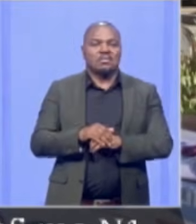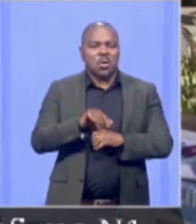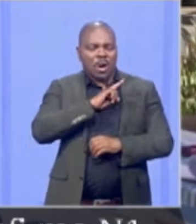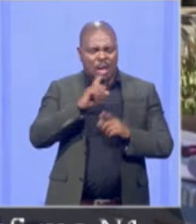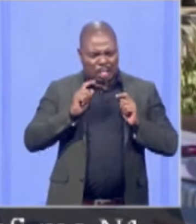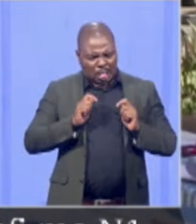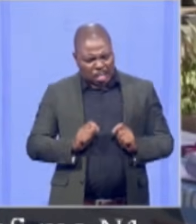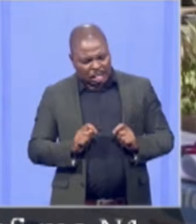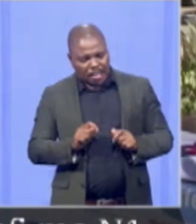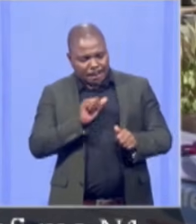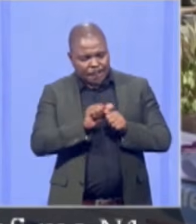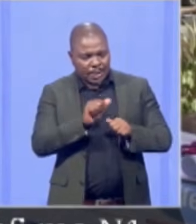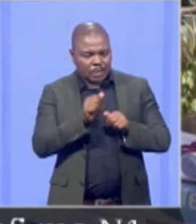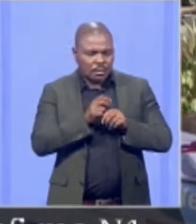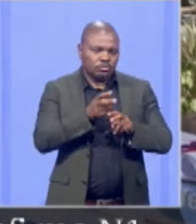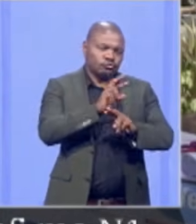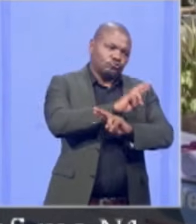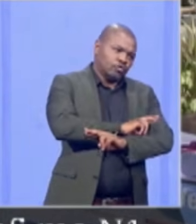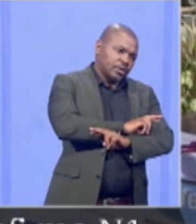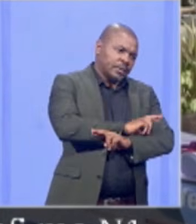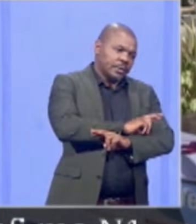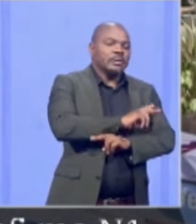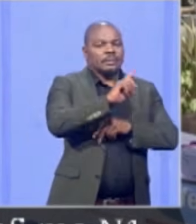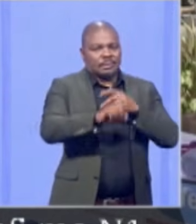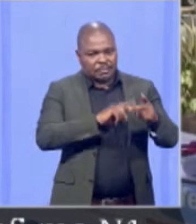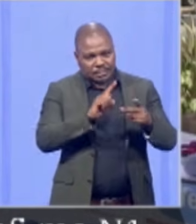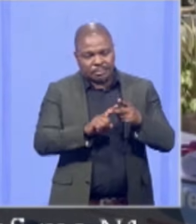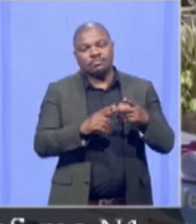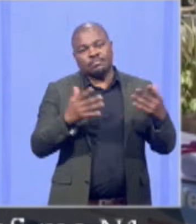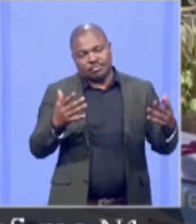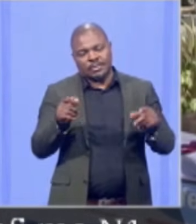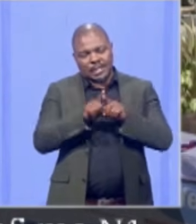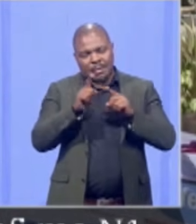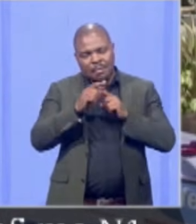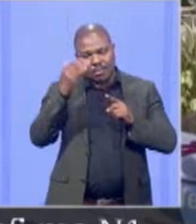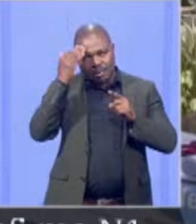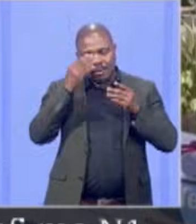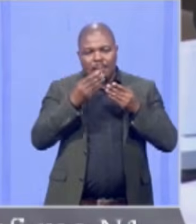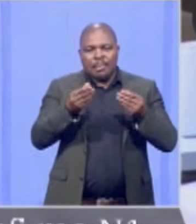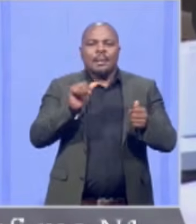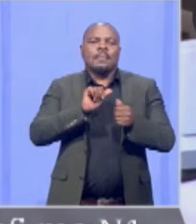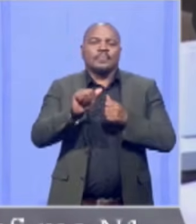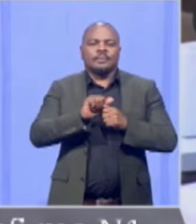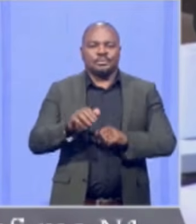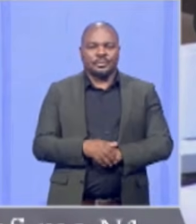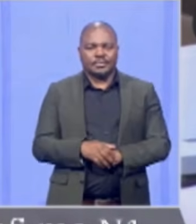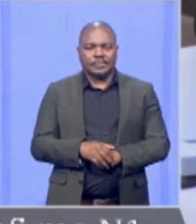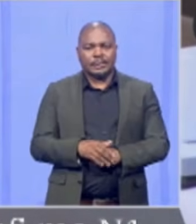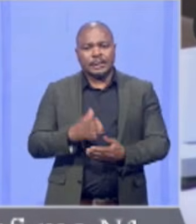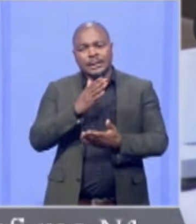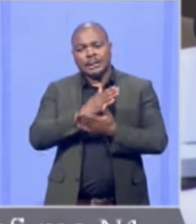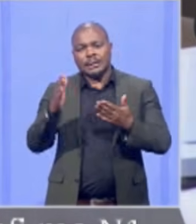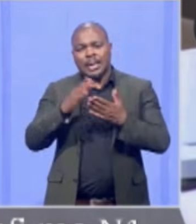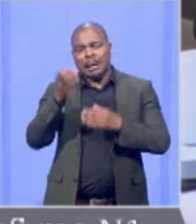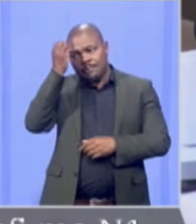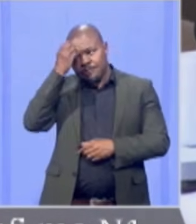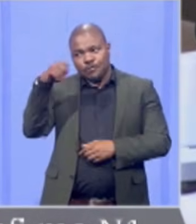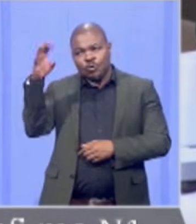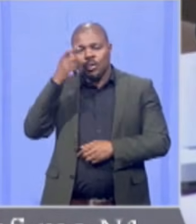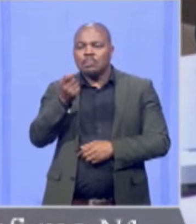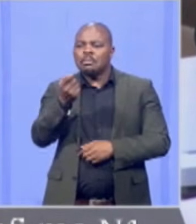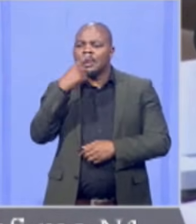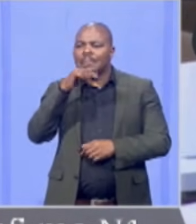moleng a nke go rest a phomole ka tsela eo o tla gona gore le kelello e sebetse hantle tseleng le ba lebetse meriana kapa